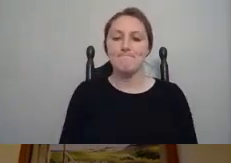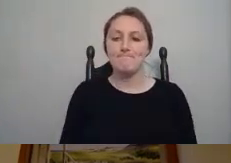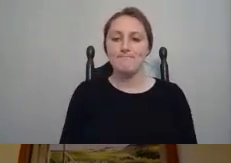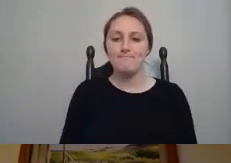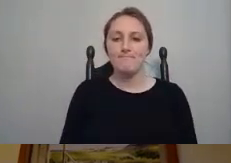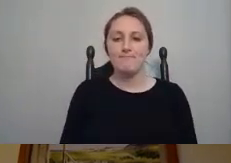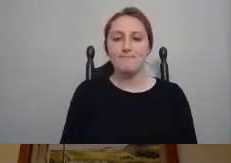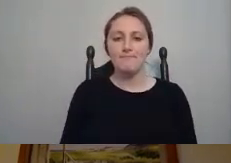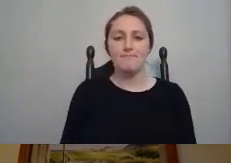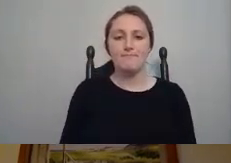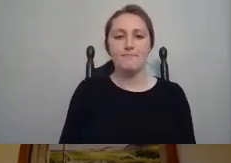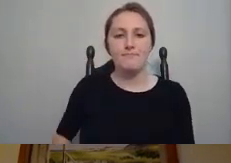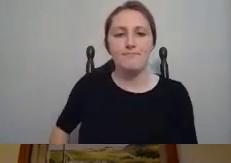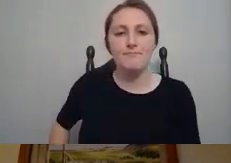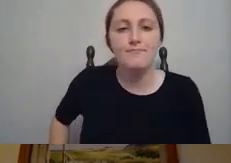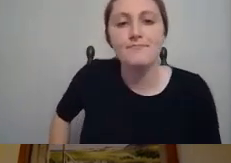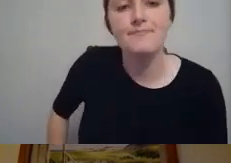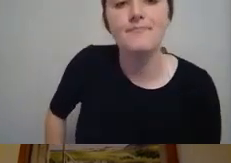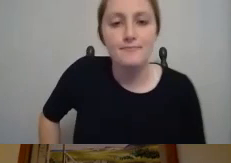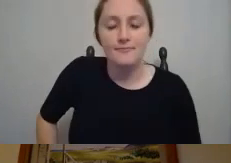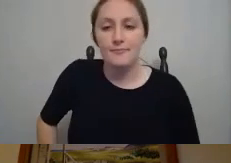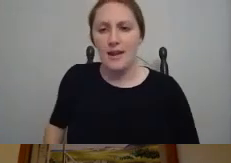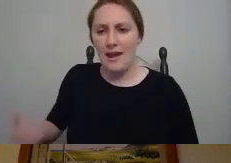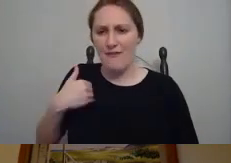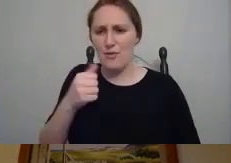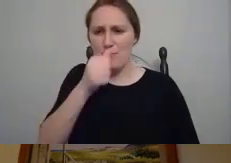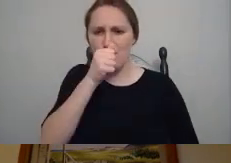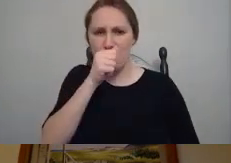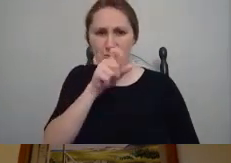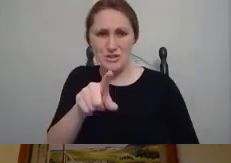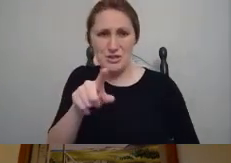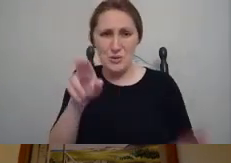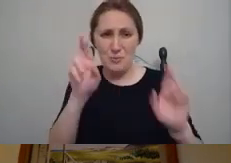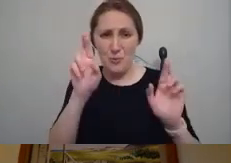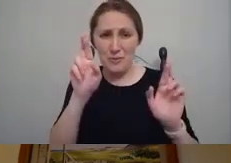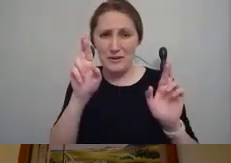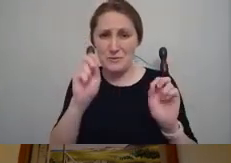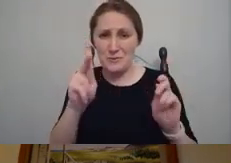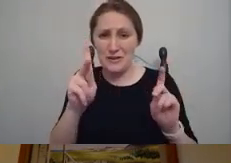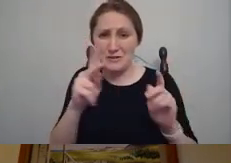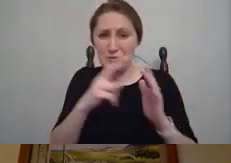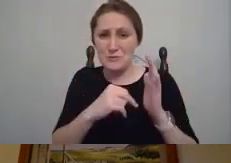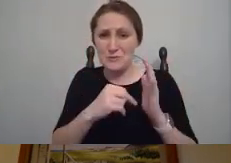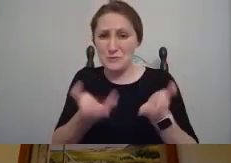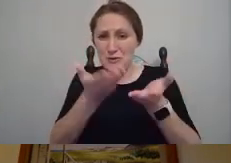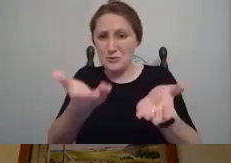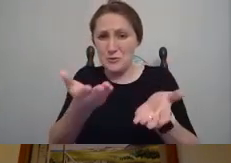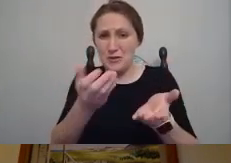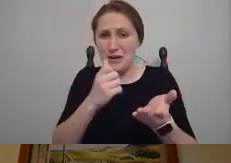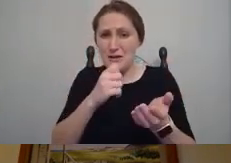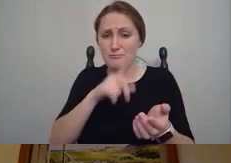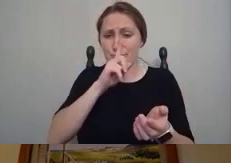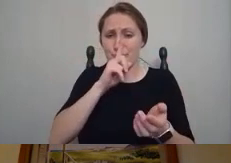Oh, go ahead. I got a private question. I hope it's okay to raise this. I don't see anybody's name, but it's a